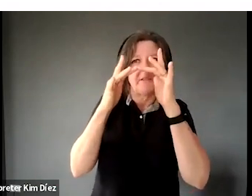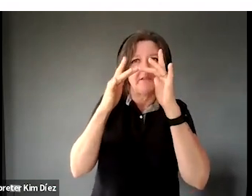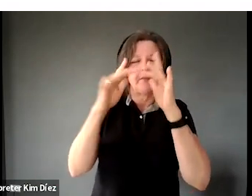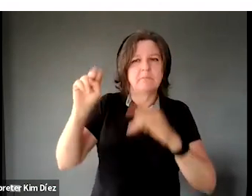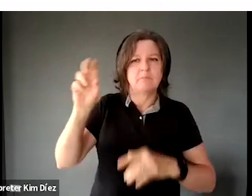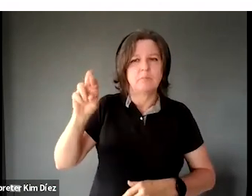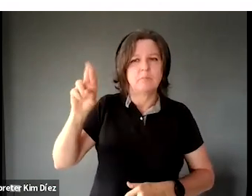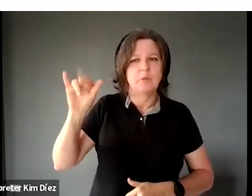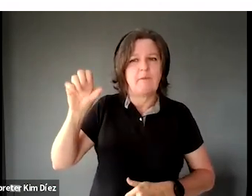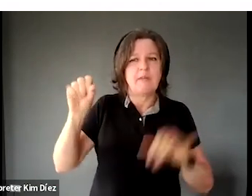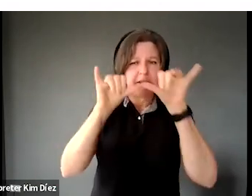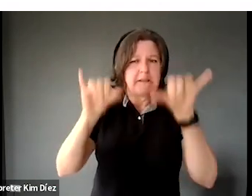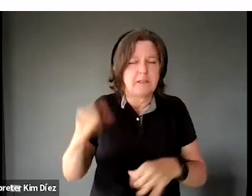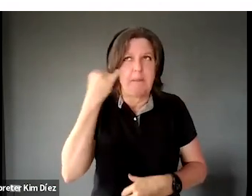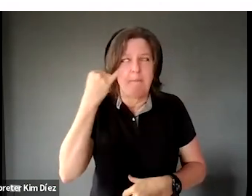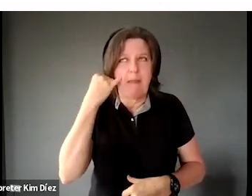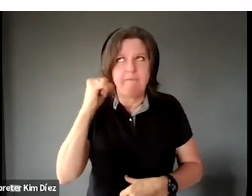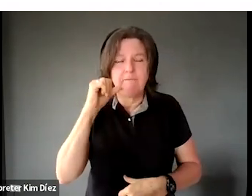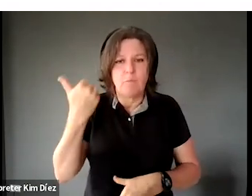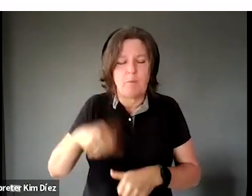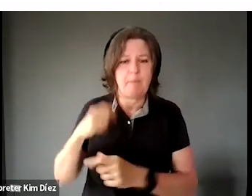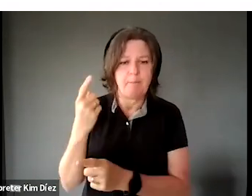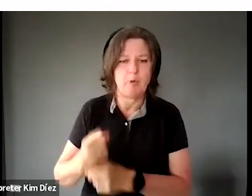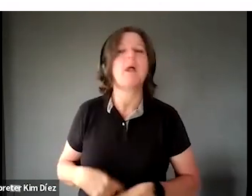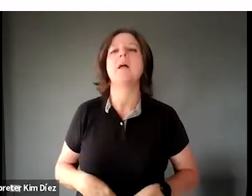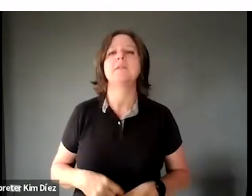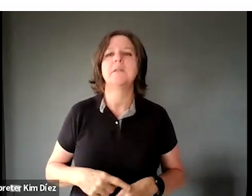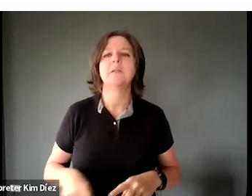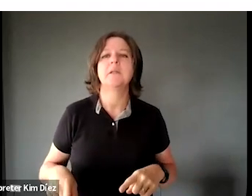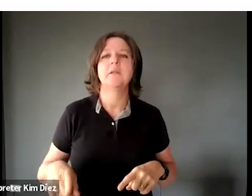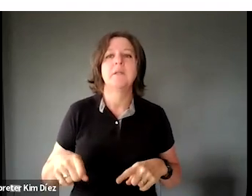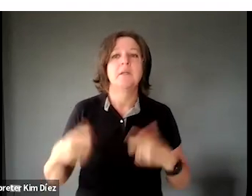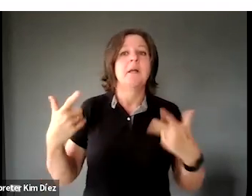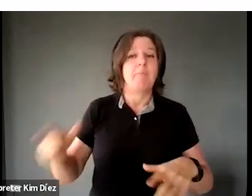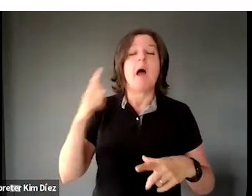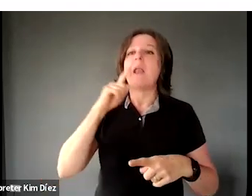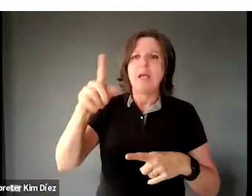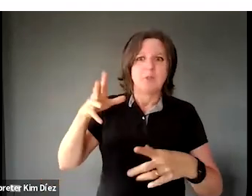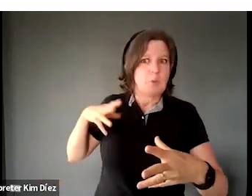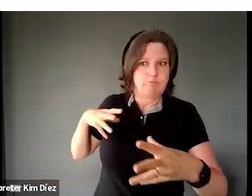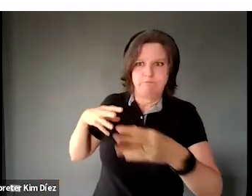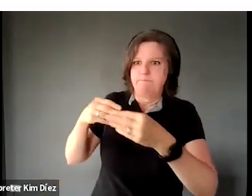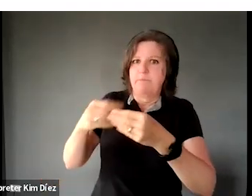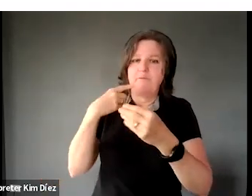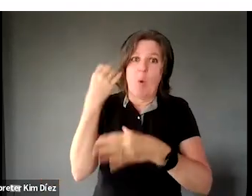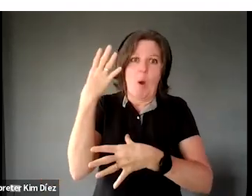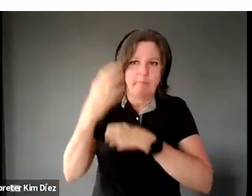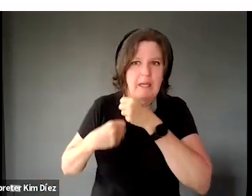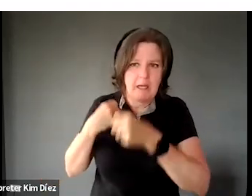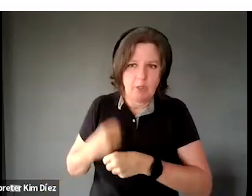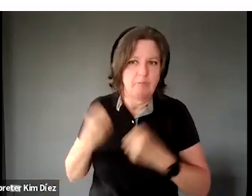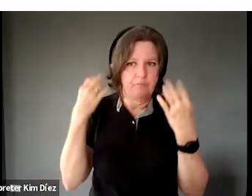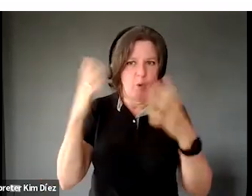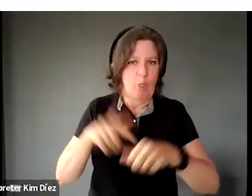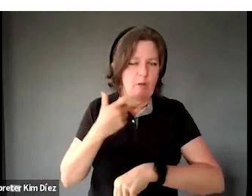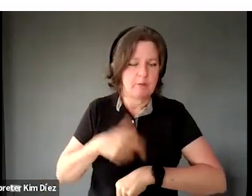if I'm not mistaken. This basically happens when there are very high levels of